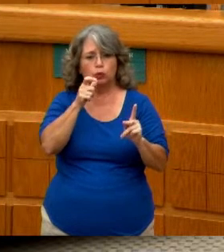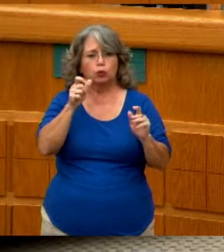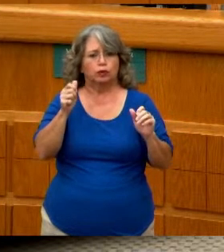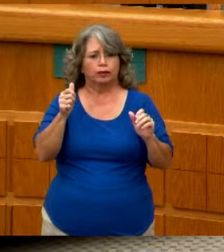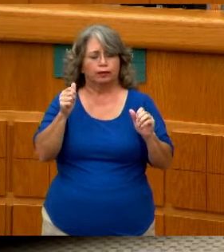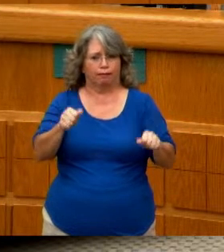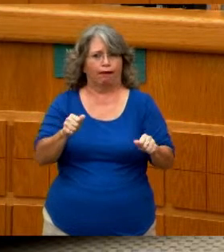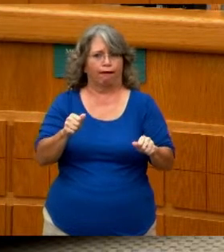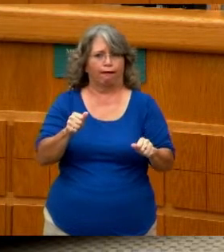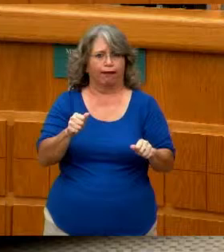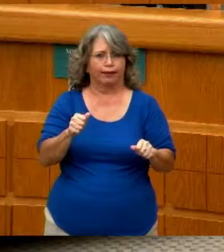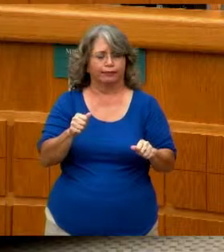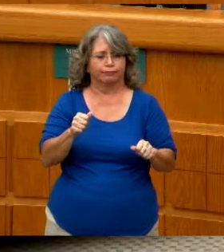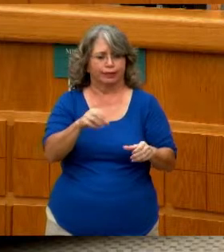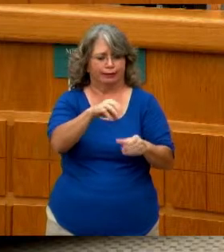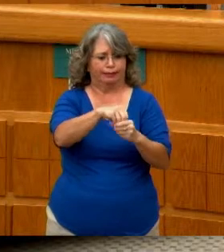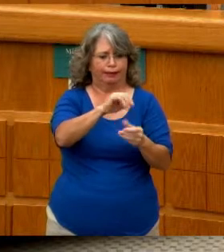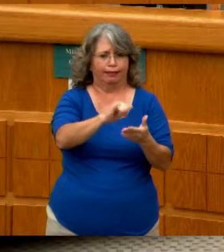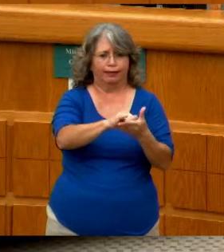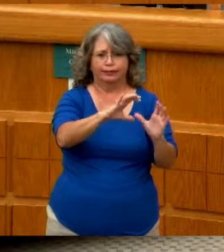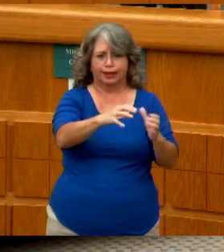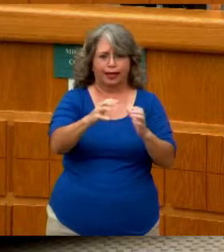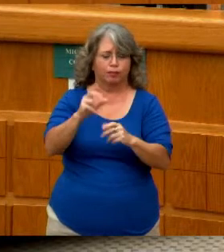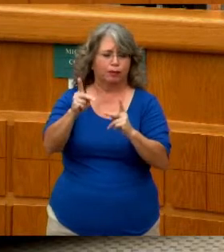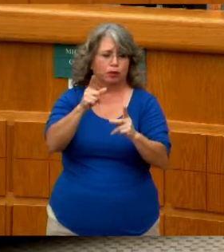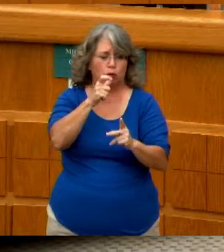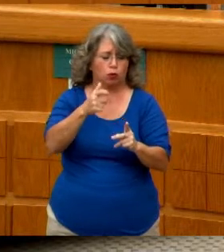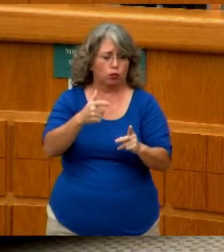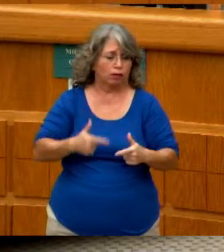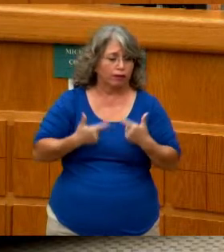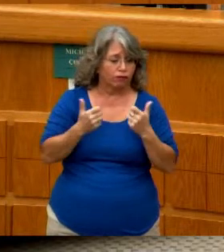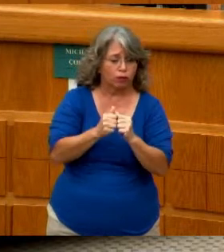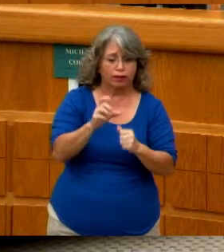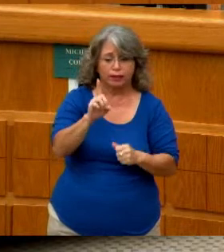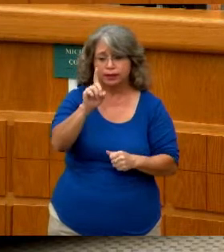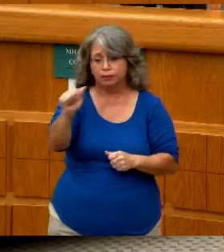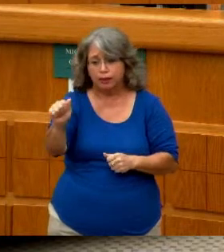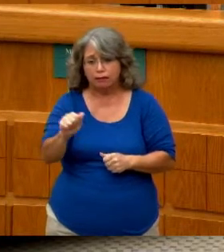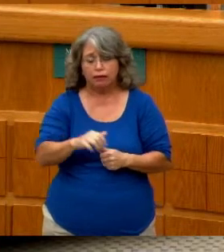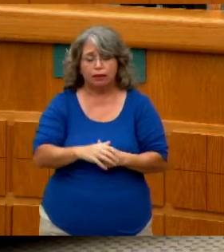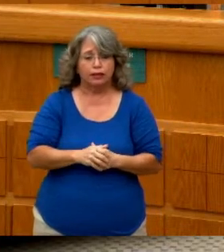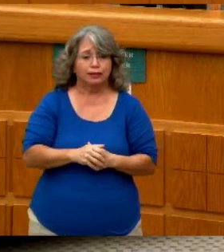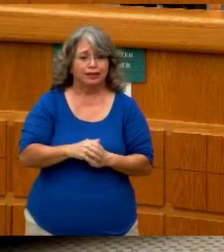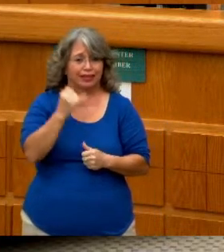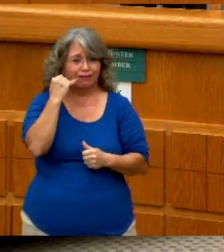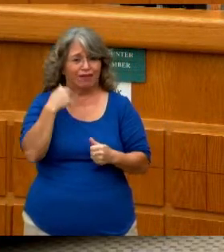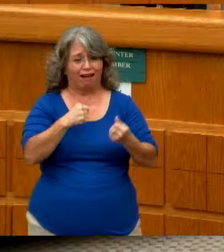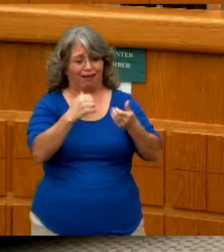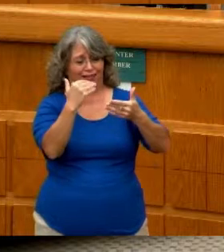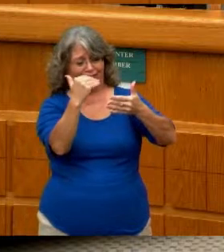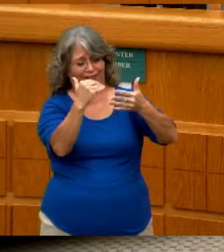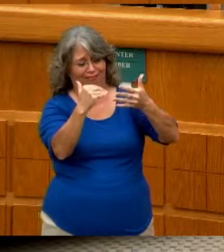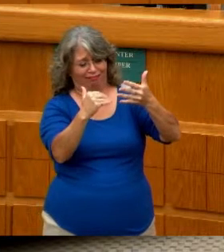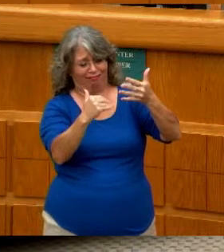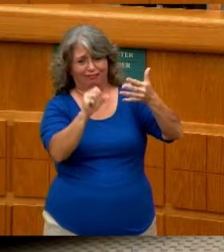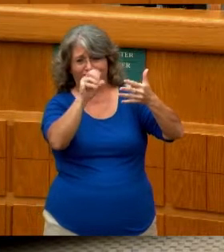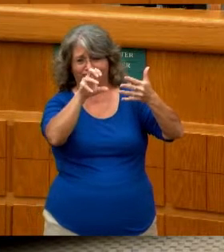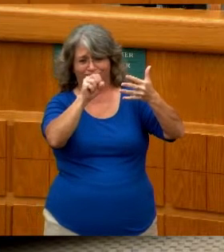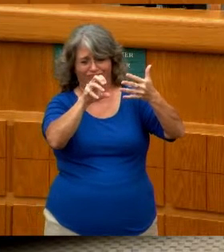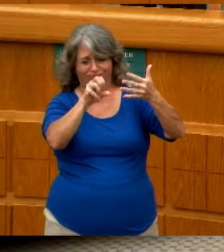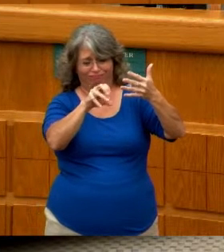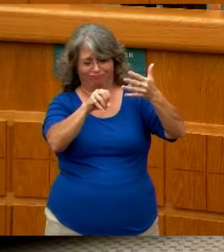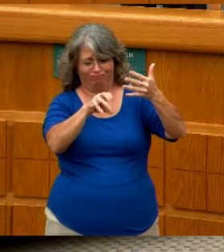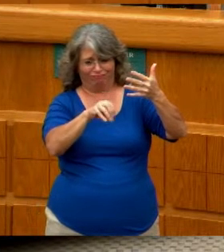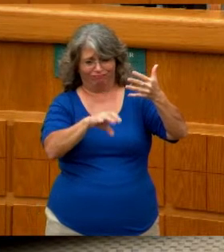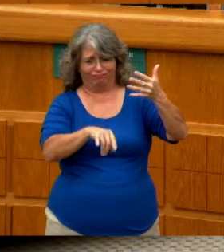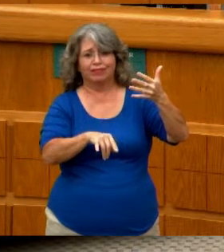genres of folks that could find themselves in this category, people who live with disabilities. And so chances are, if I listed